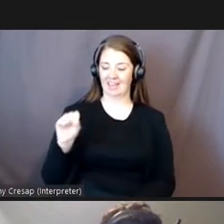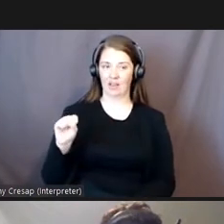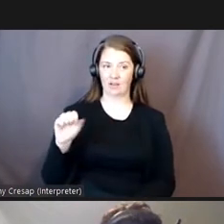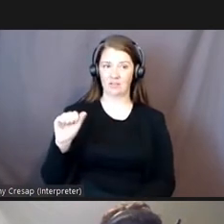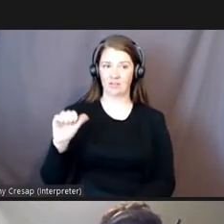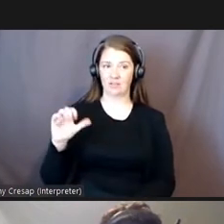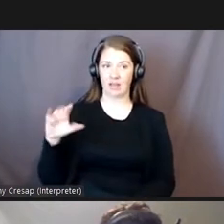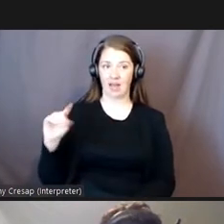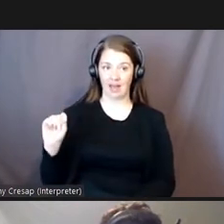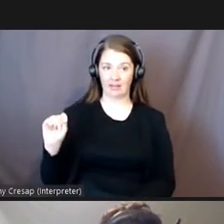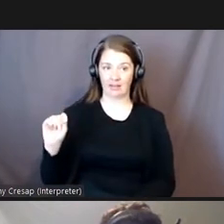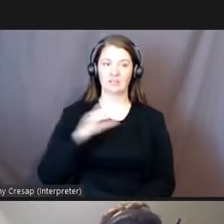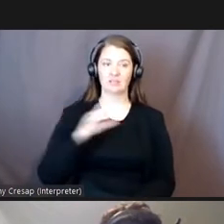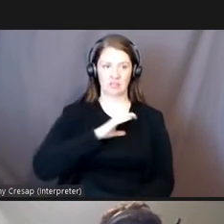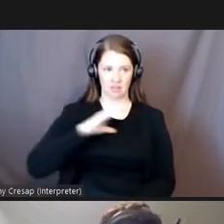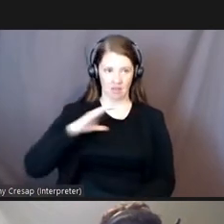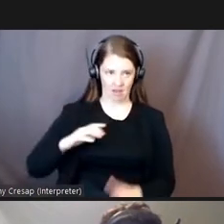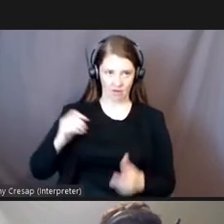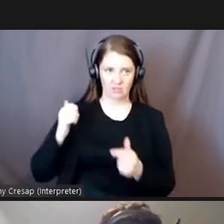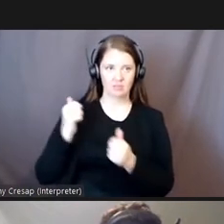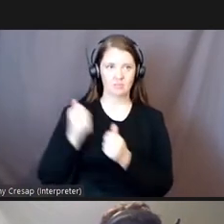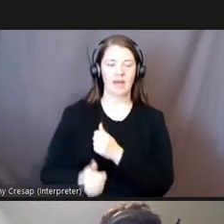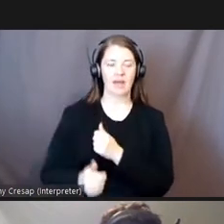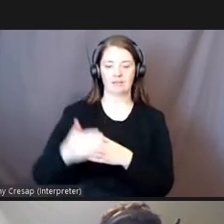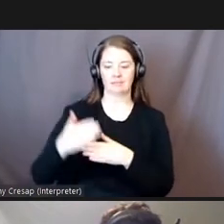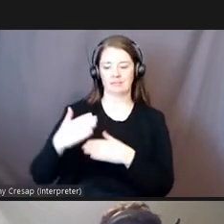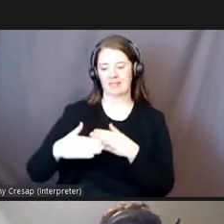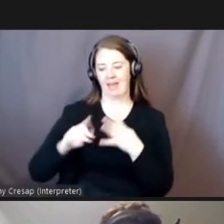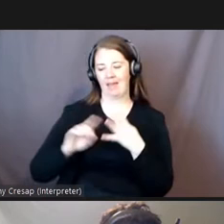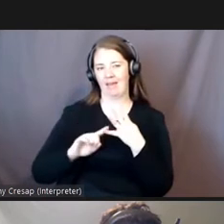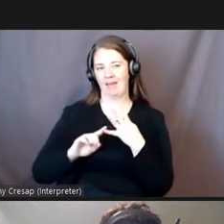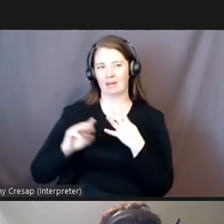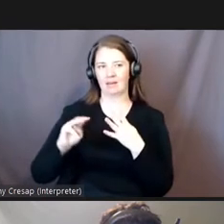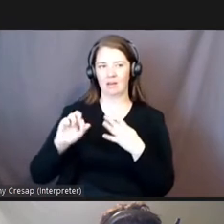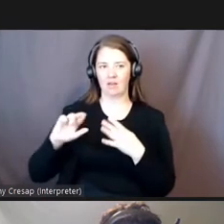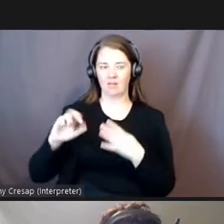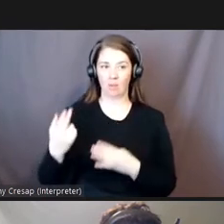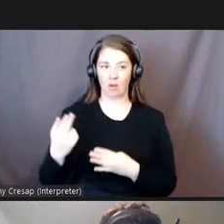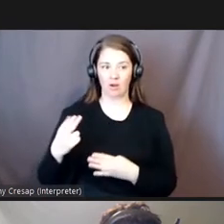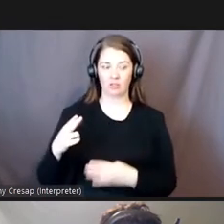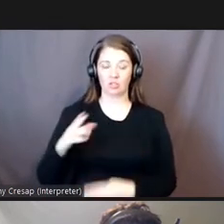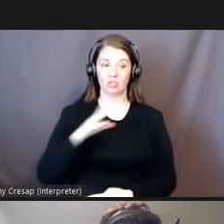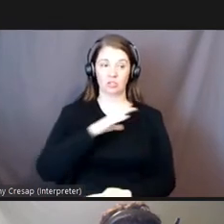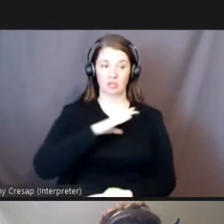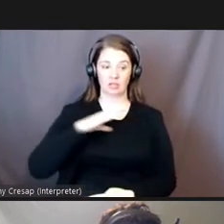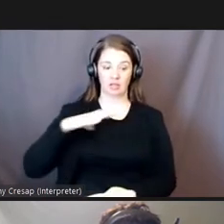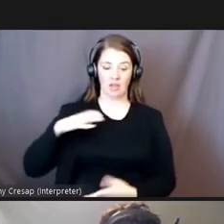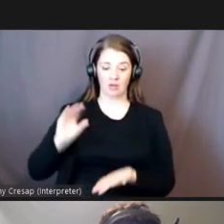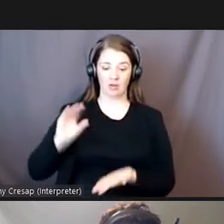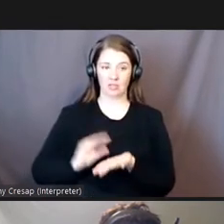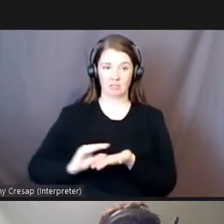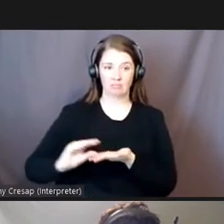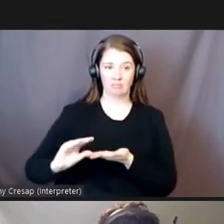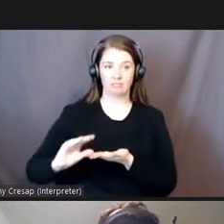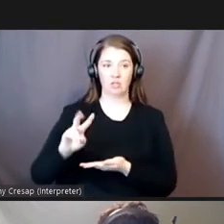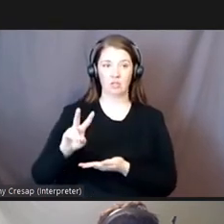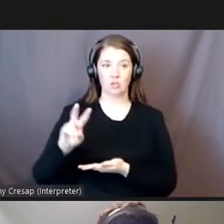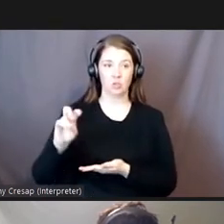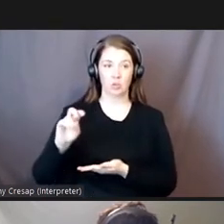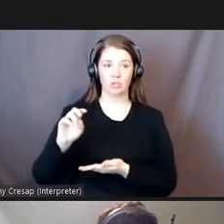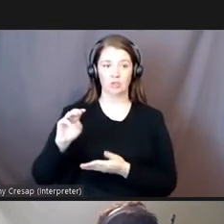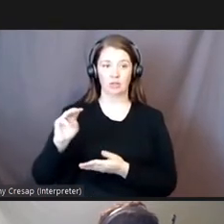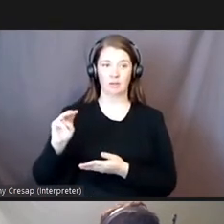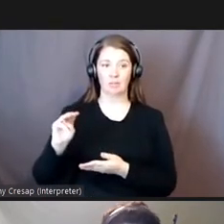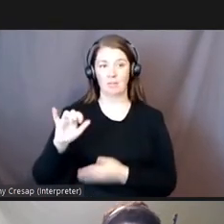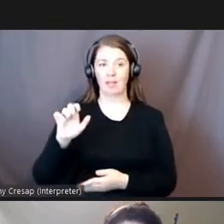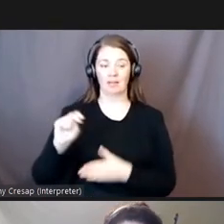that Congress passed at the end of March. Congress appropriated the FCC $200 million